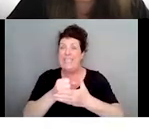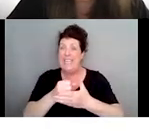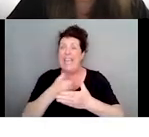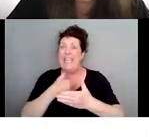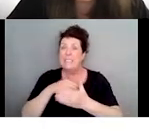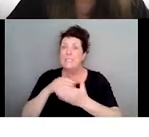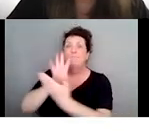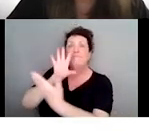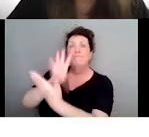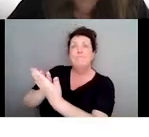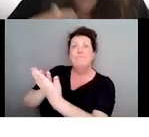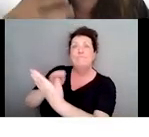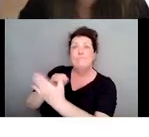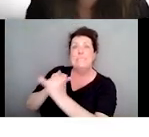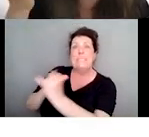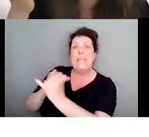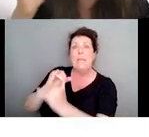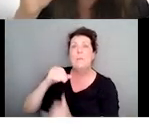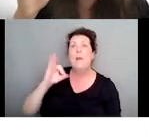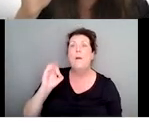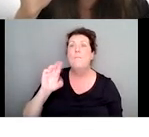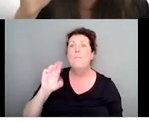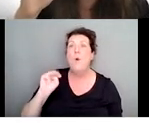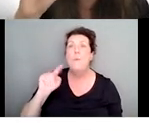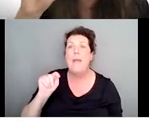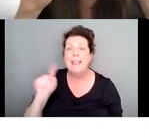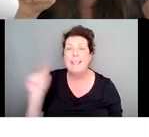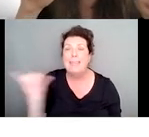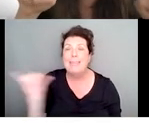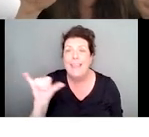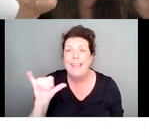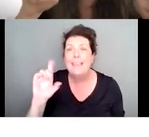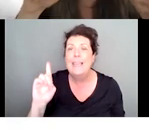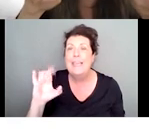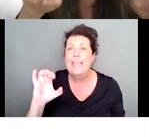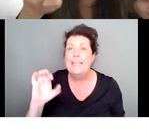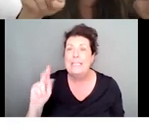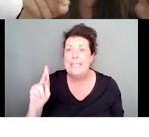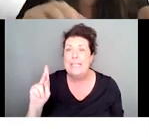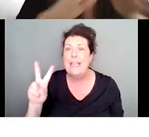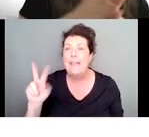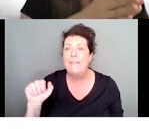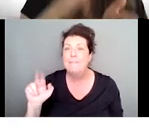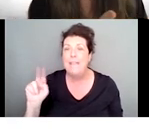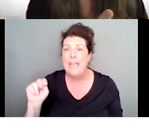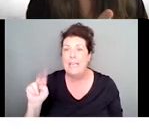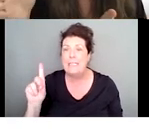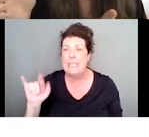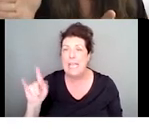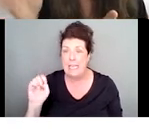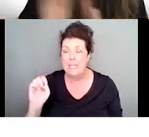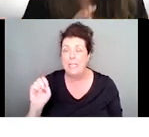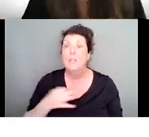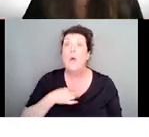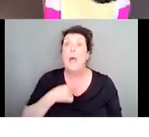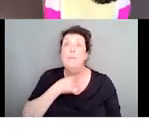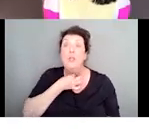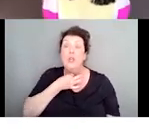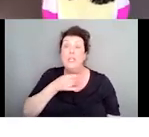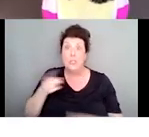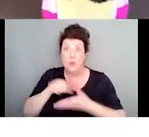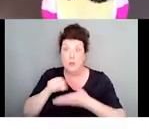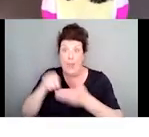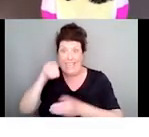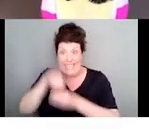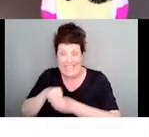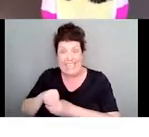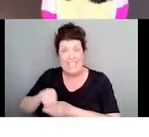is, um, you know, when you initially wrote this, did you write it in that format or was that something that came about later? Yeah, a